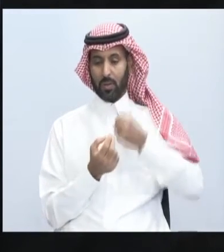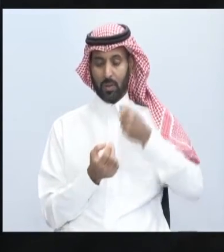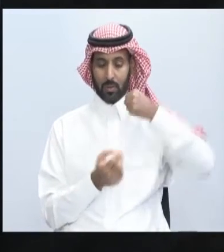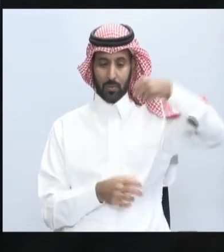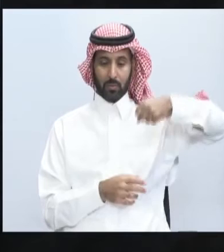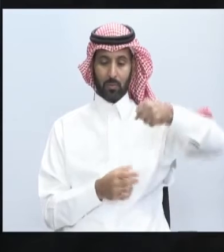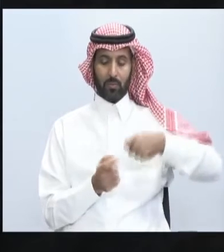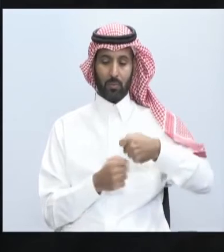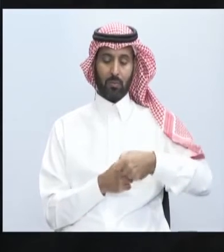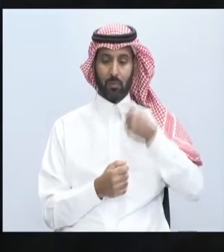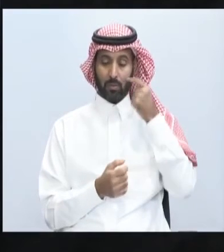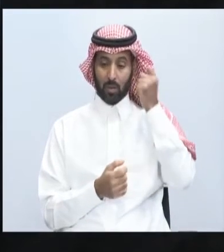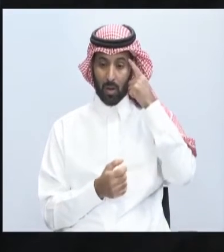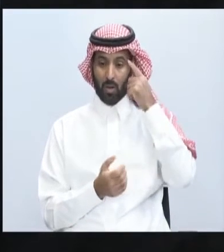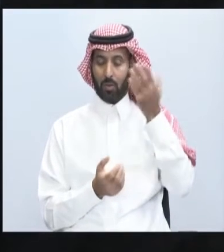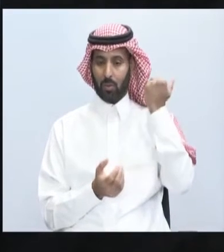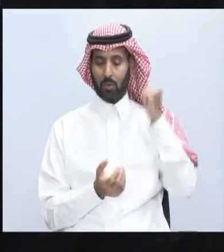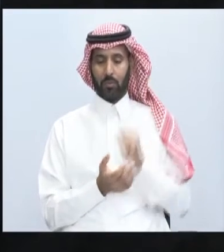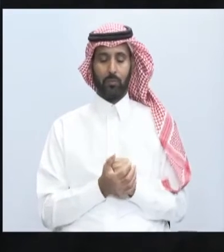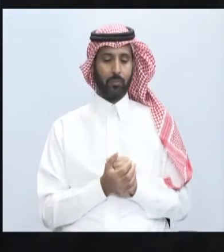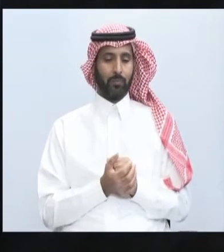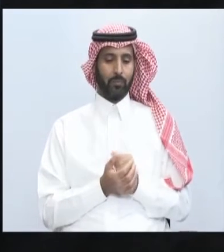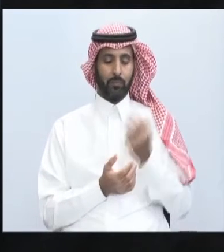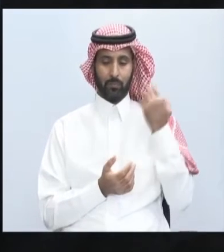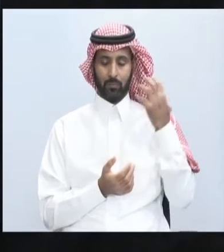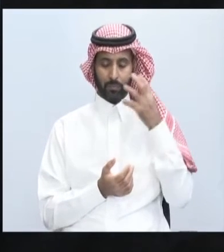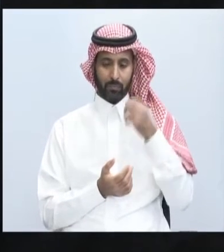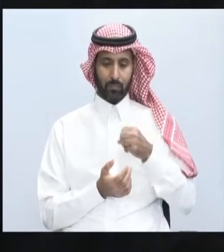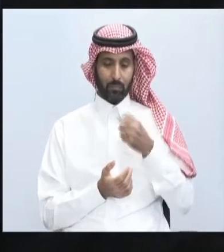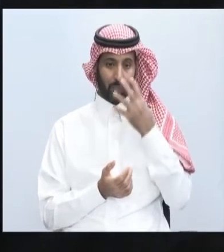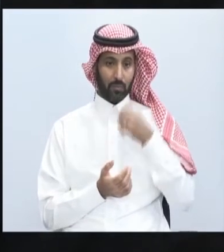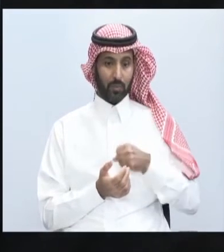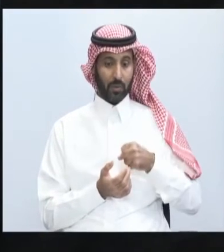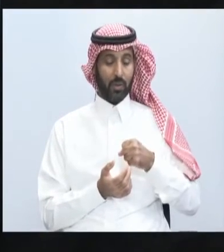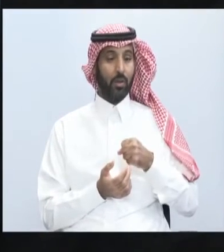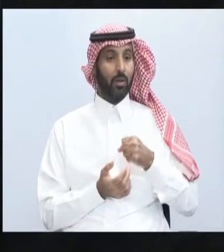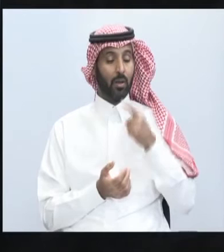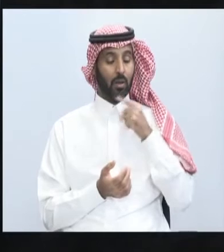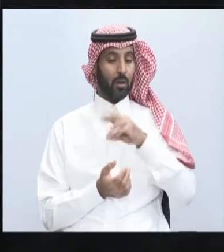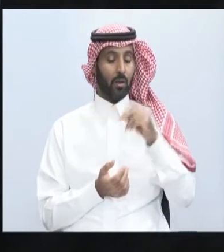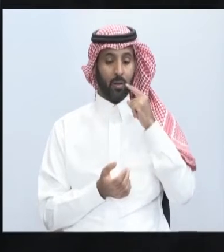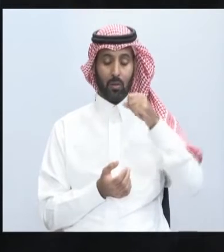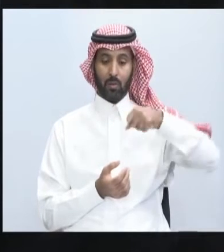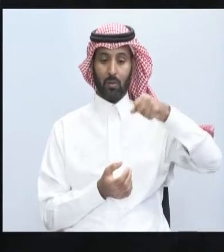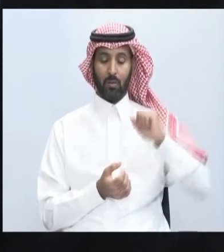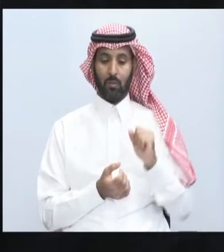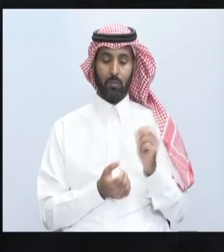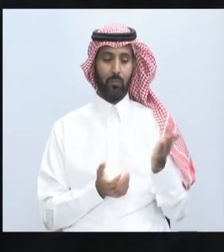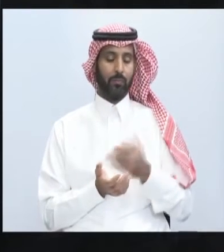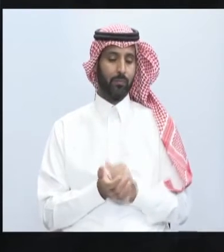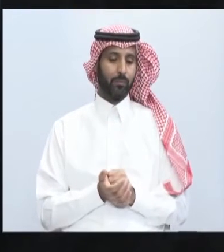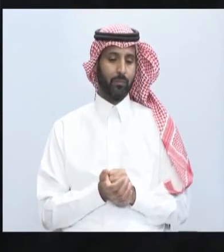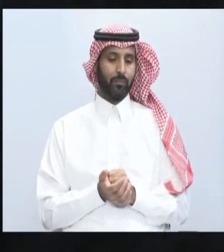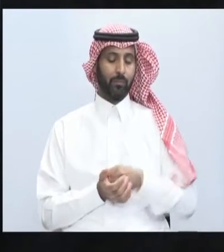nice to buy old objects as well from the gift shop. And one example of these old objects